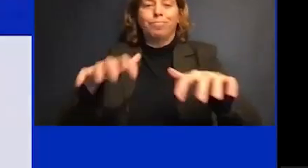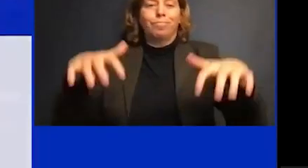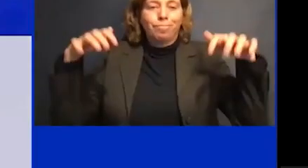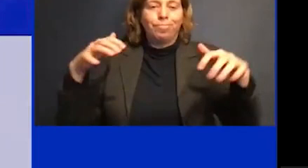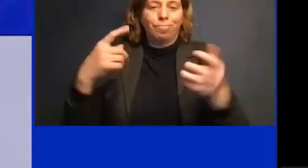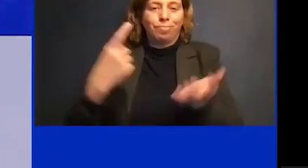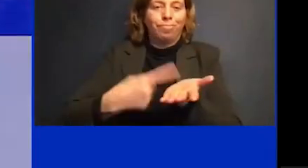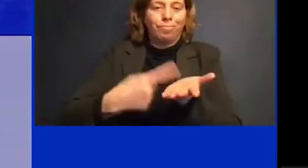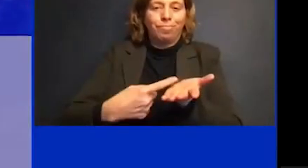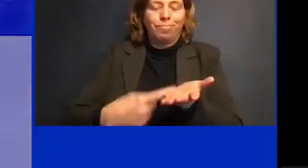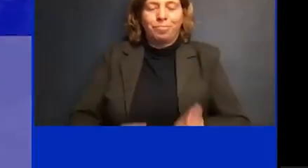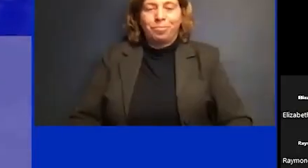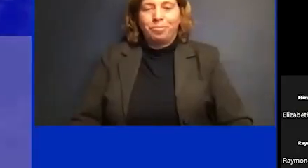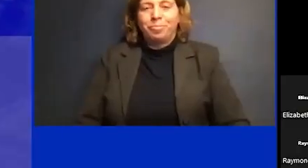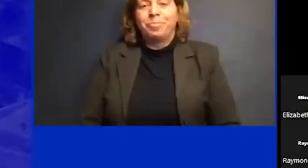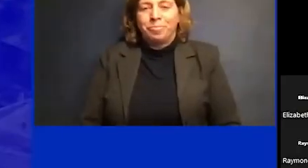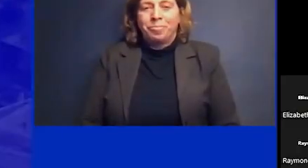received.